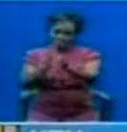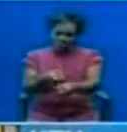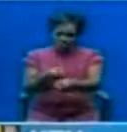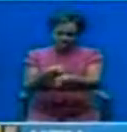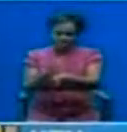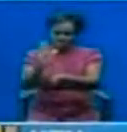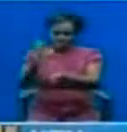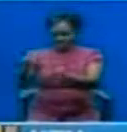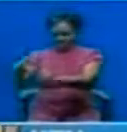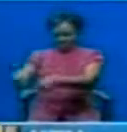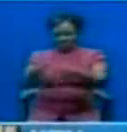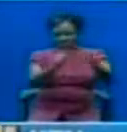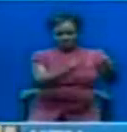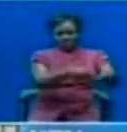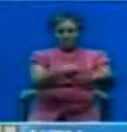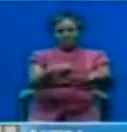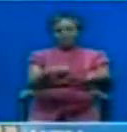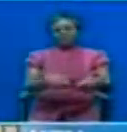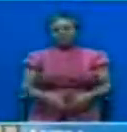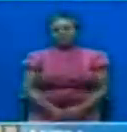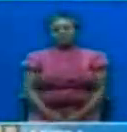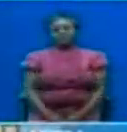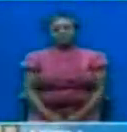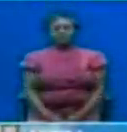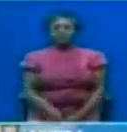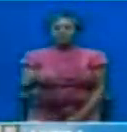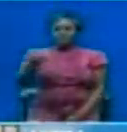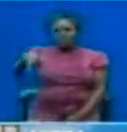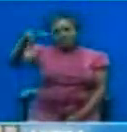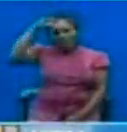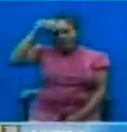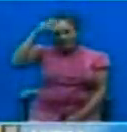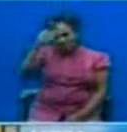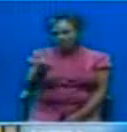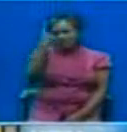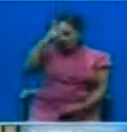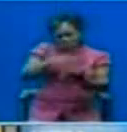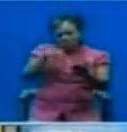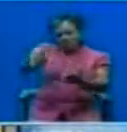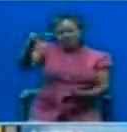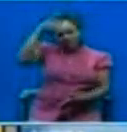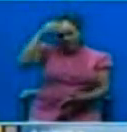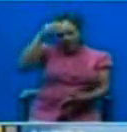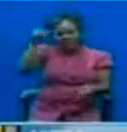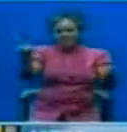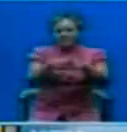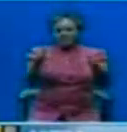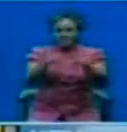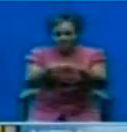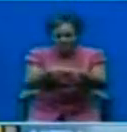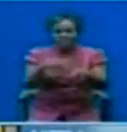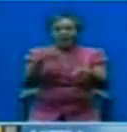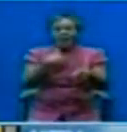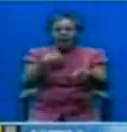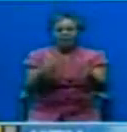Baba alimnunulia ali viatu kama zawadi. She has learned to understand what she's learning and has even devised a